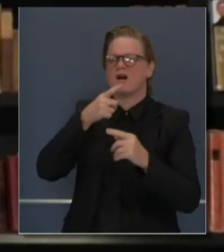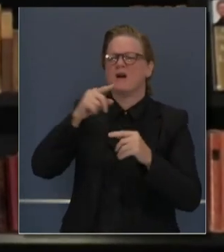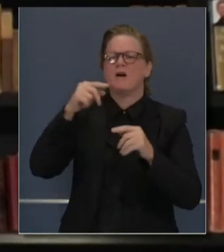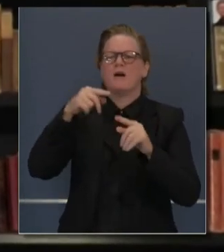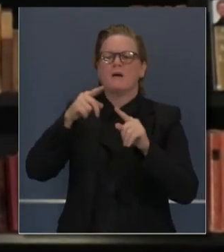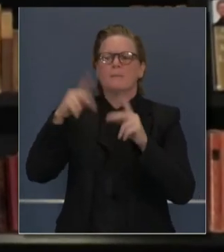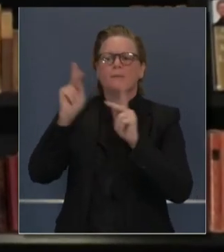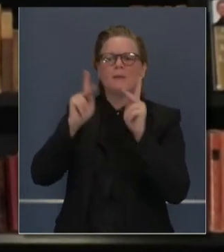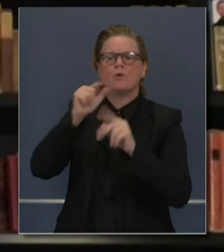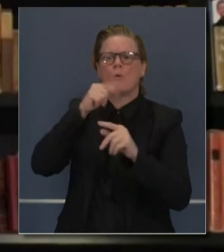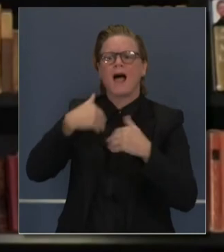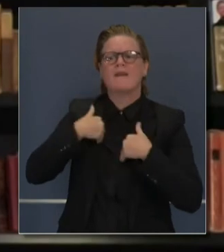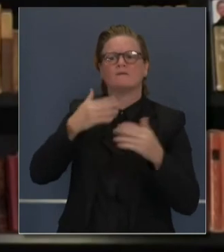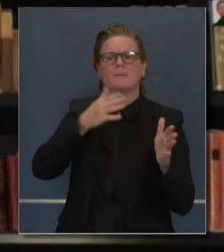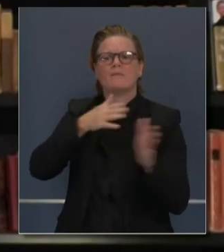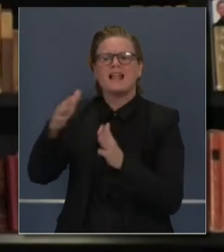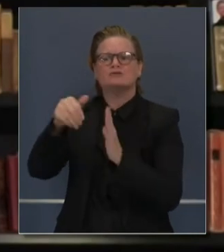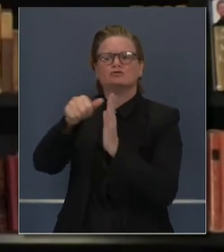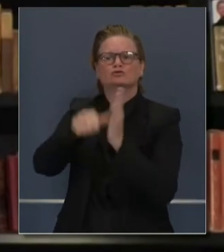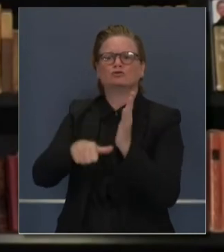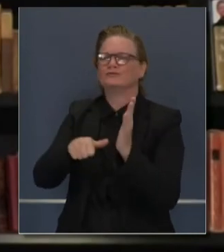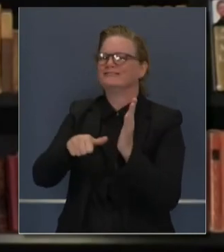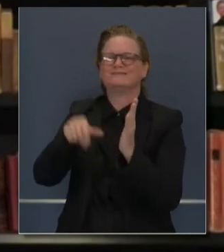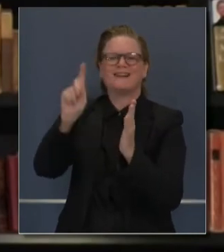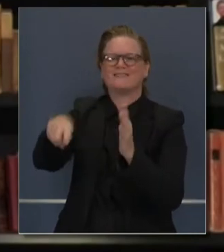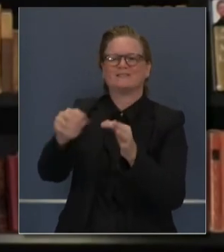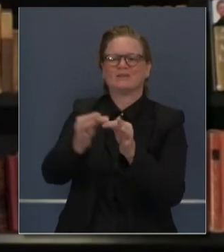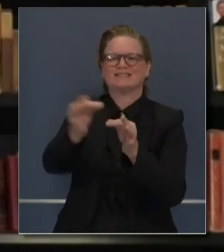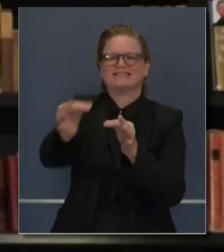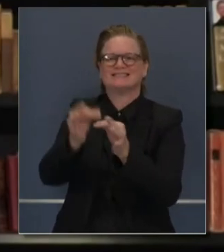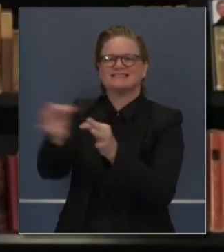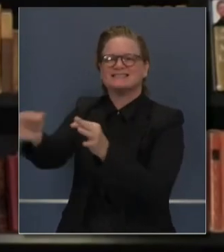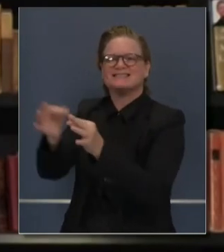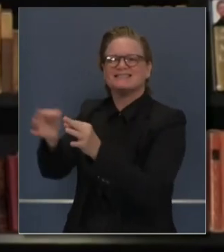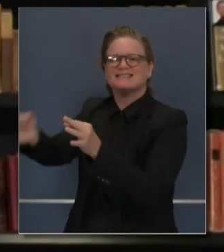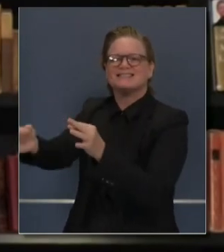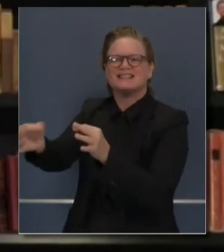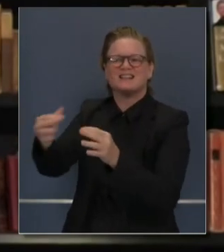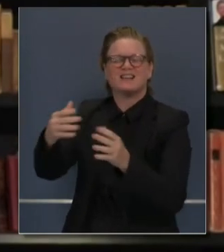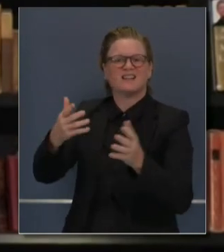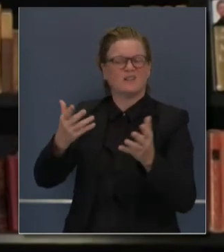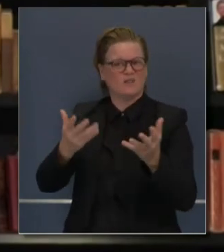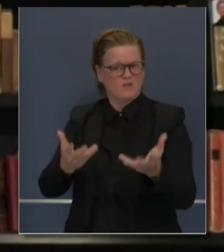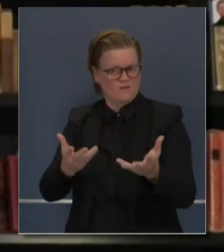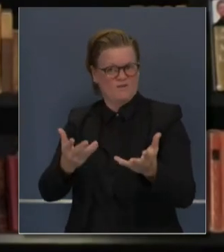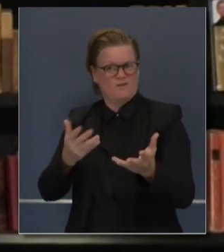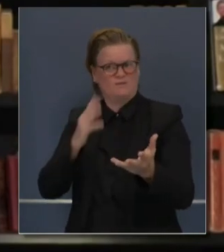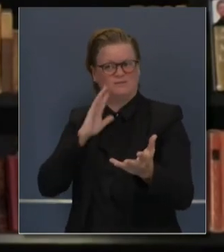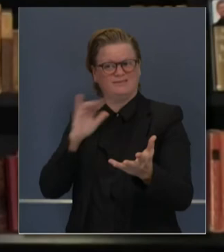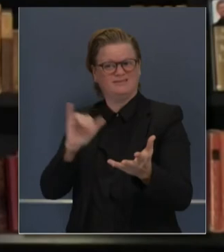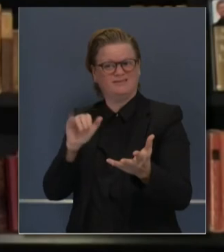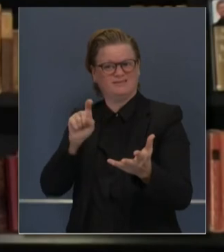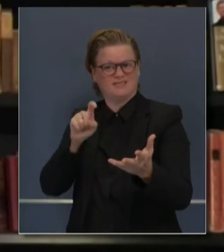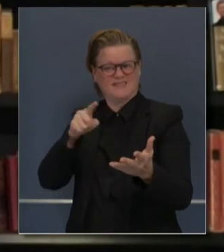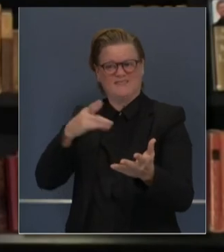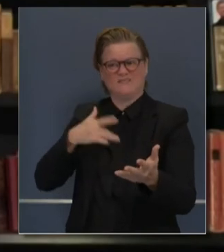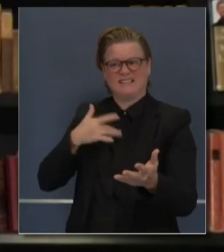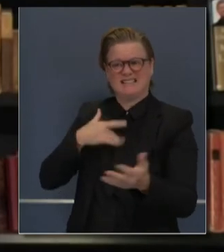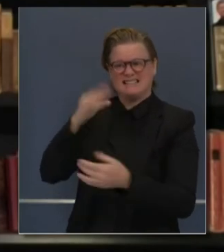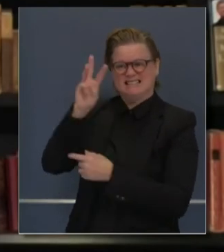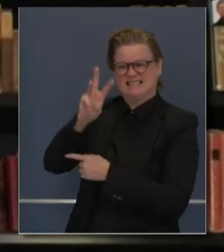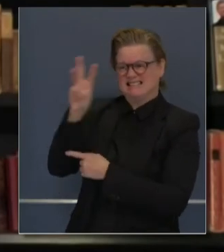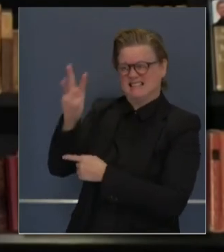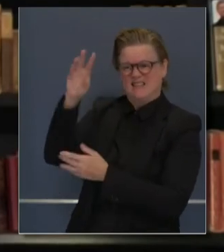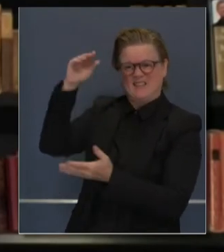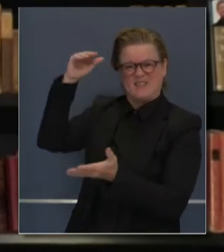that. At the time, you expected that we need 66,000 more hospital beds and asking what your models show now for